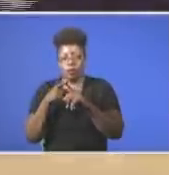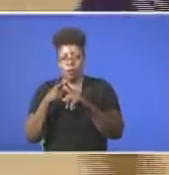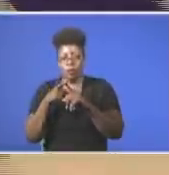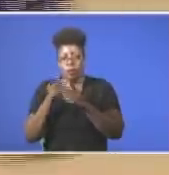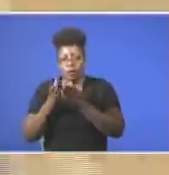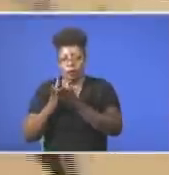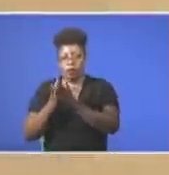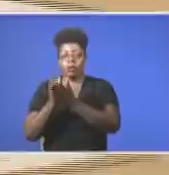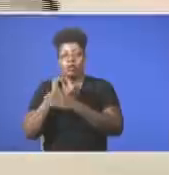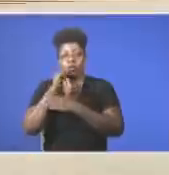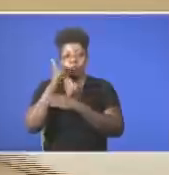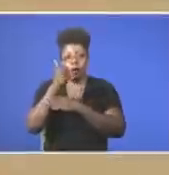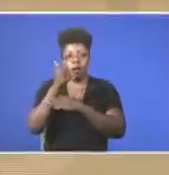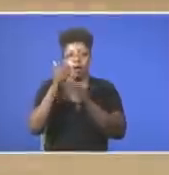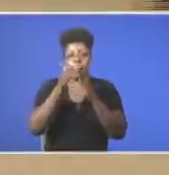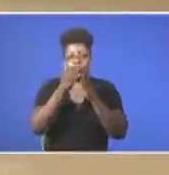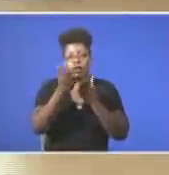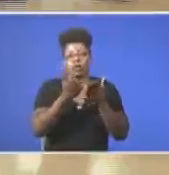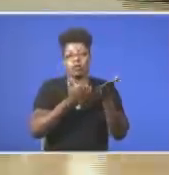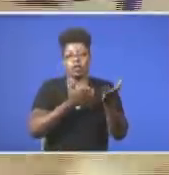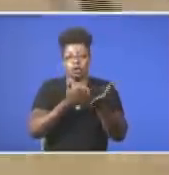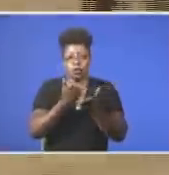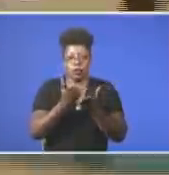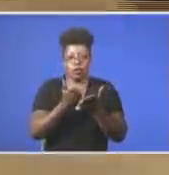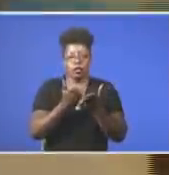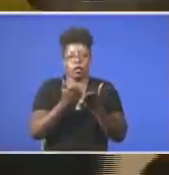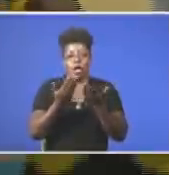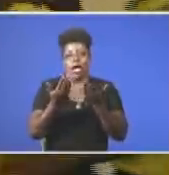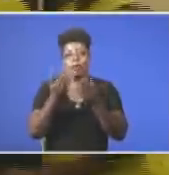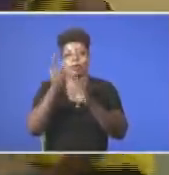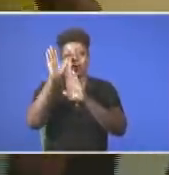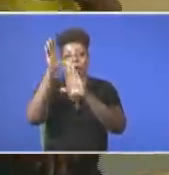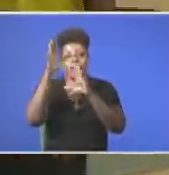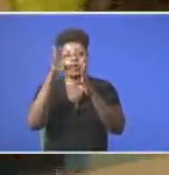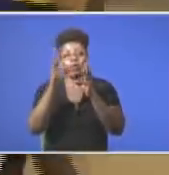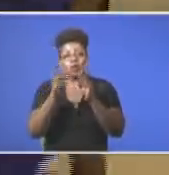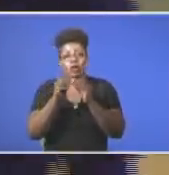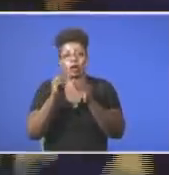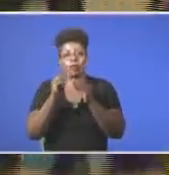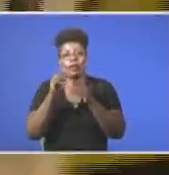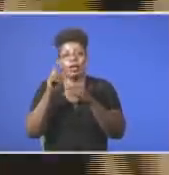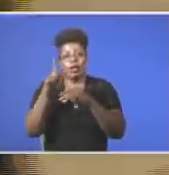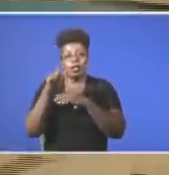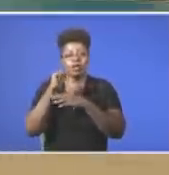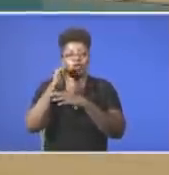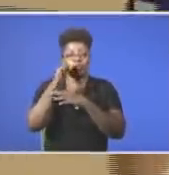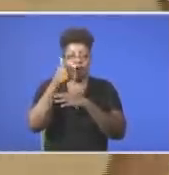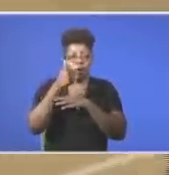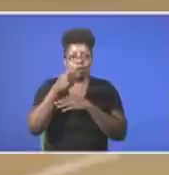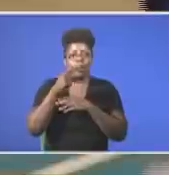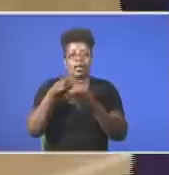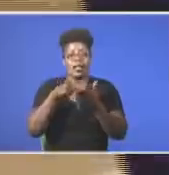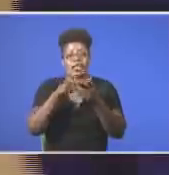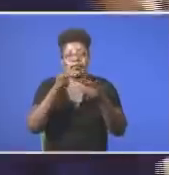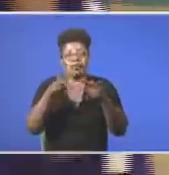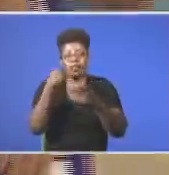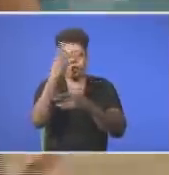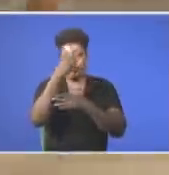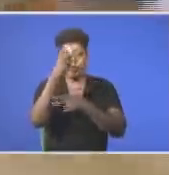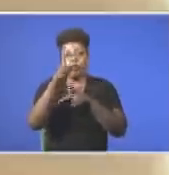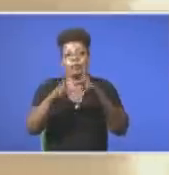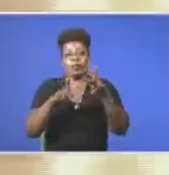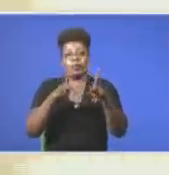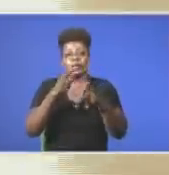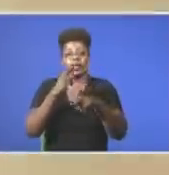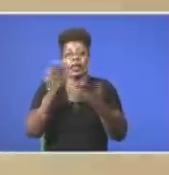some things. We're doing community service, a little basketball clinic for an hour. But our guys have really enjoyed it. I tell you, this place has been beautiful, and the people here are